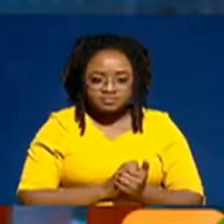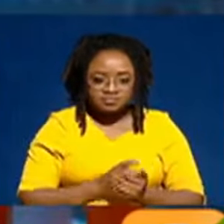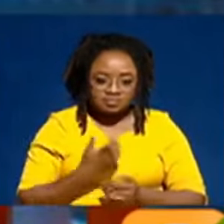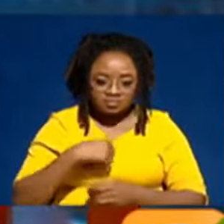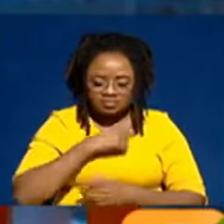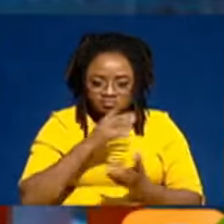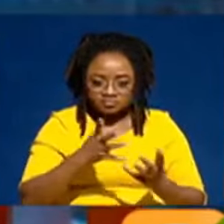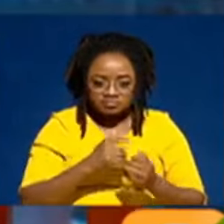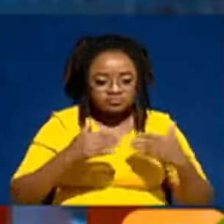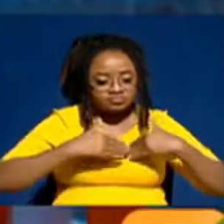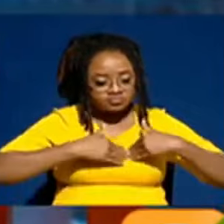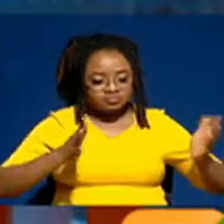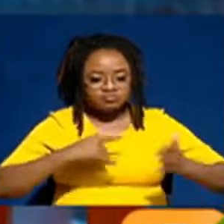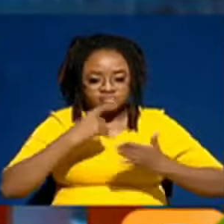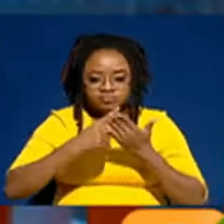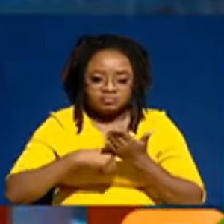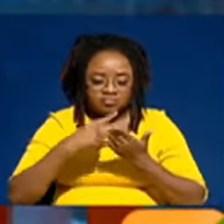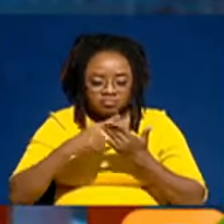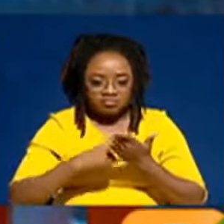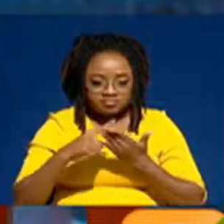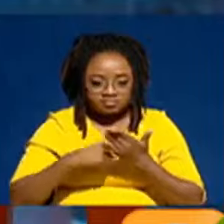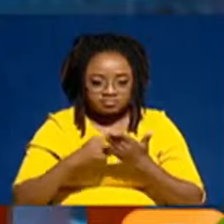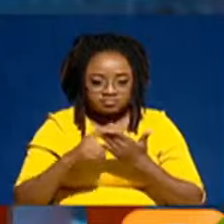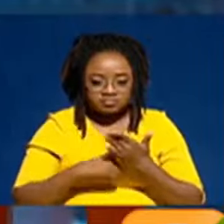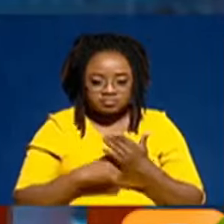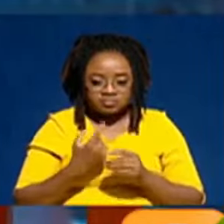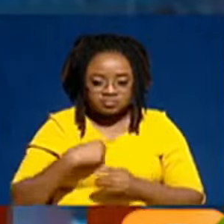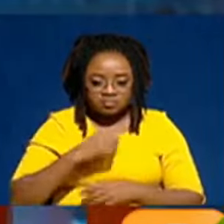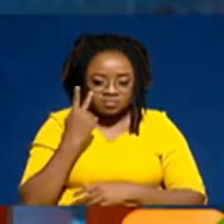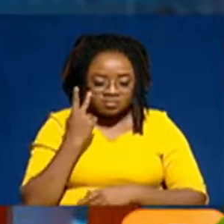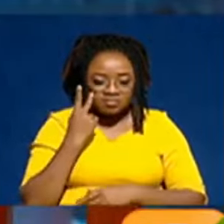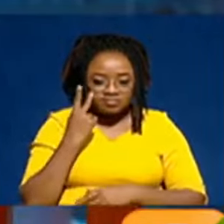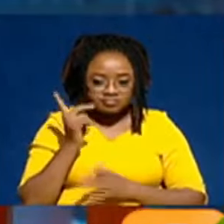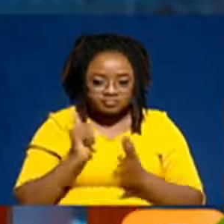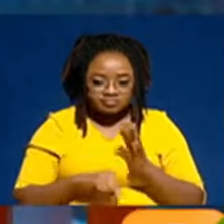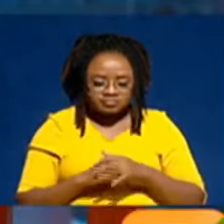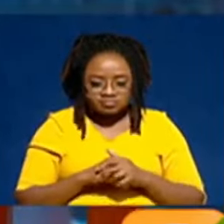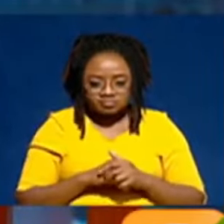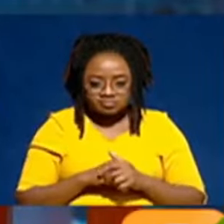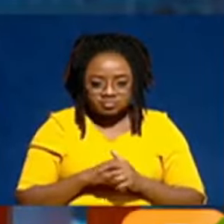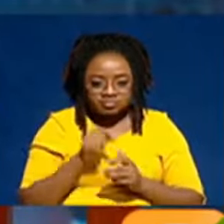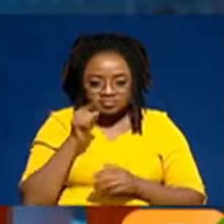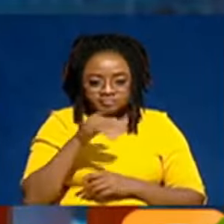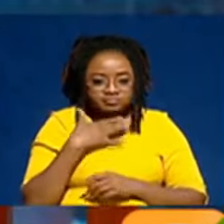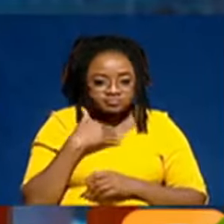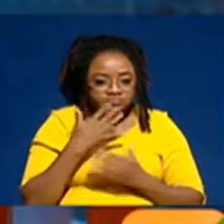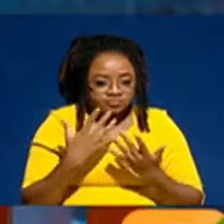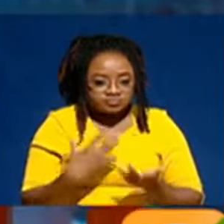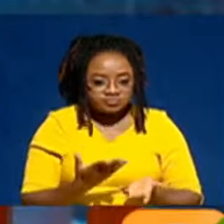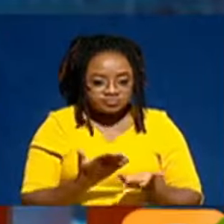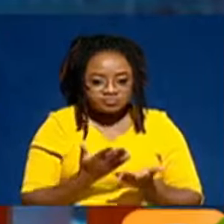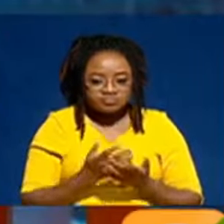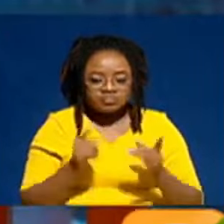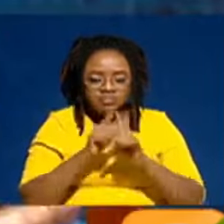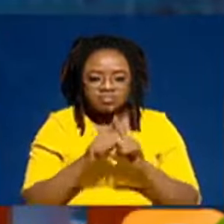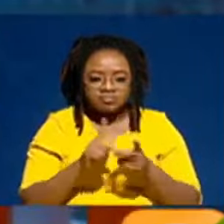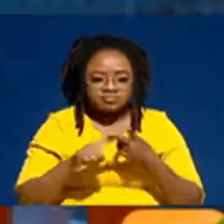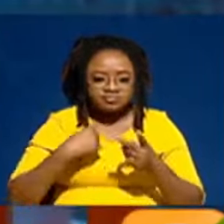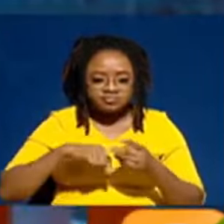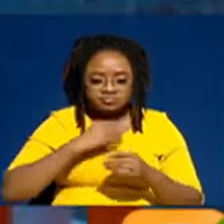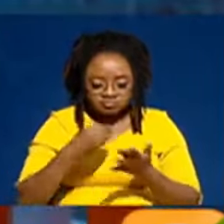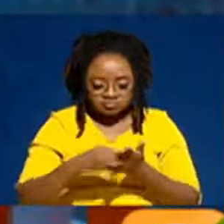have an open discussion, yeah, in terms of what exactly people want, okay, and how can we finance